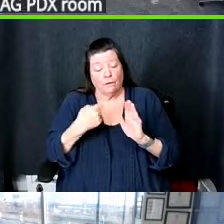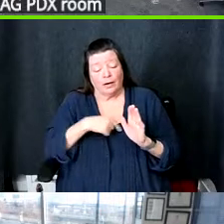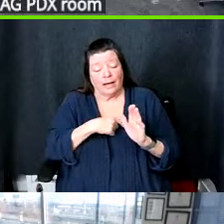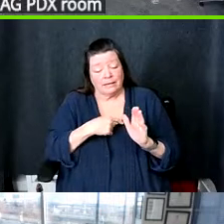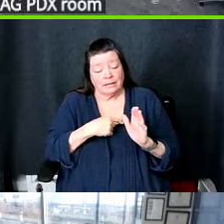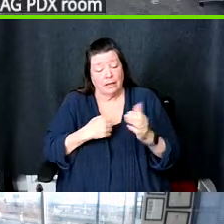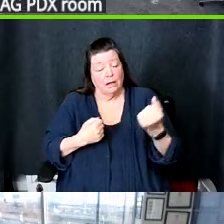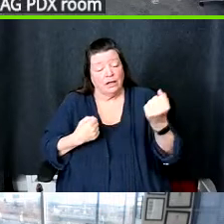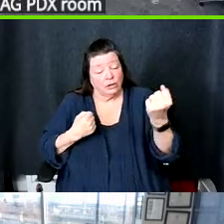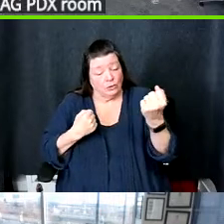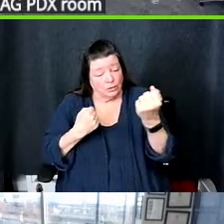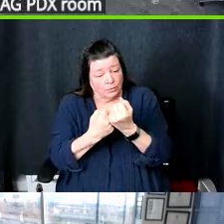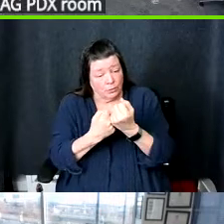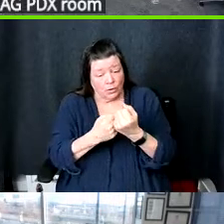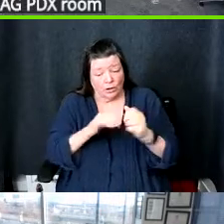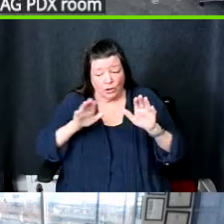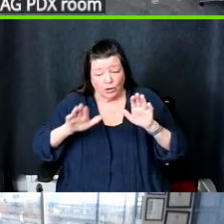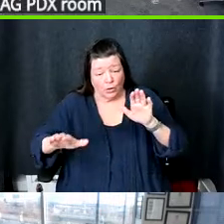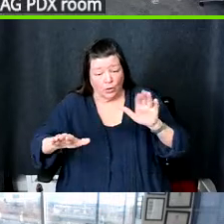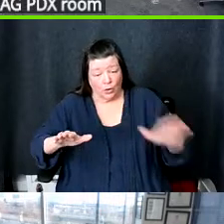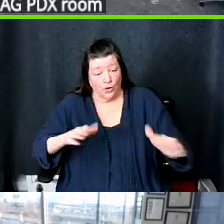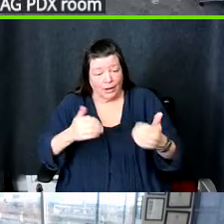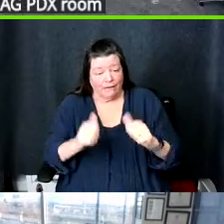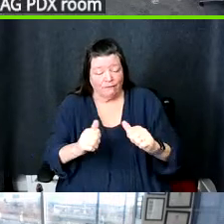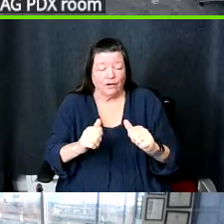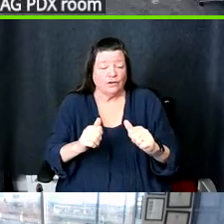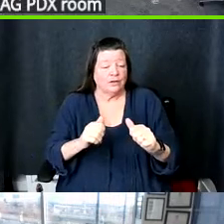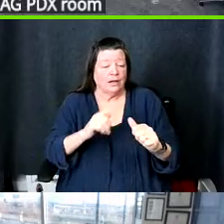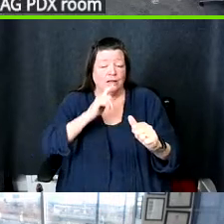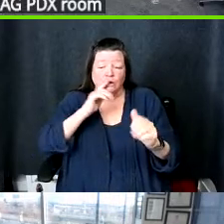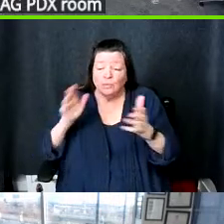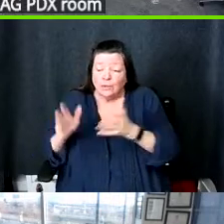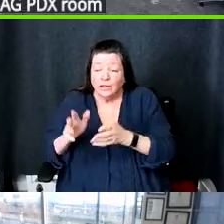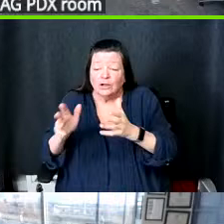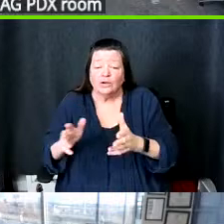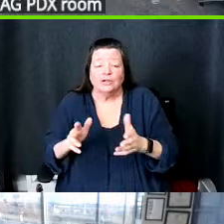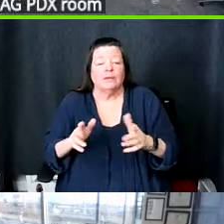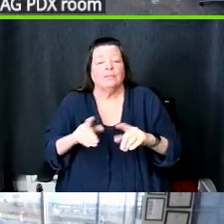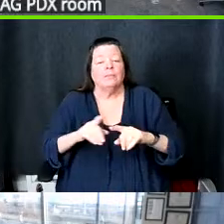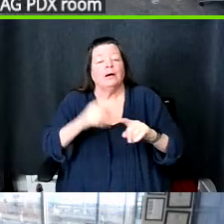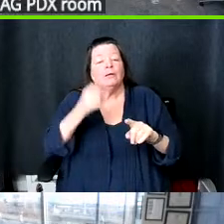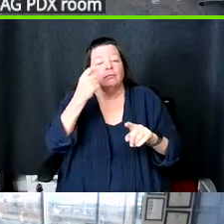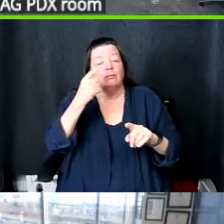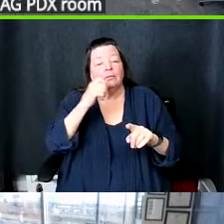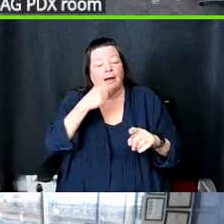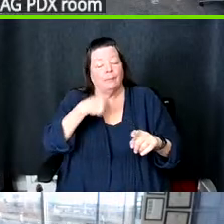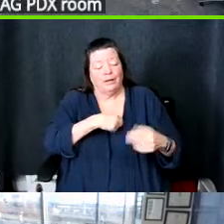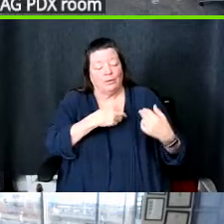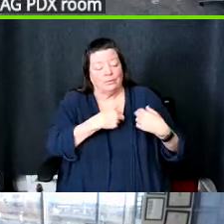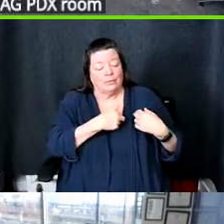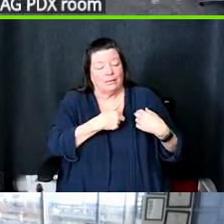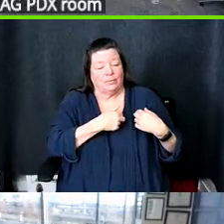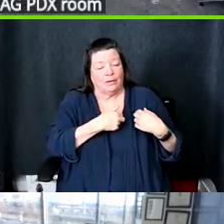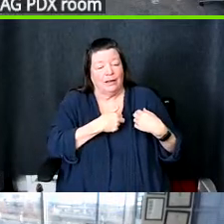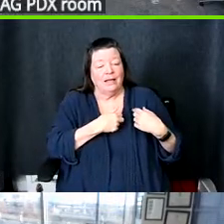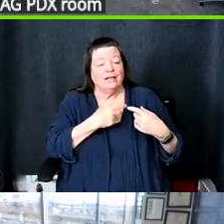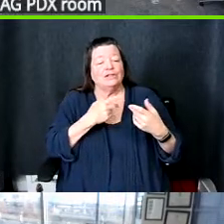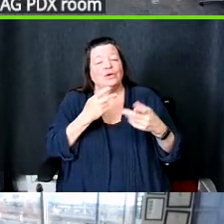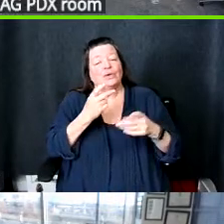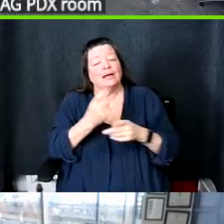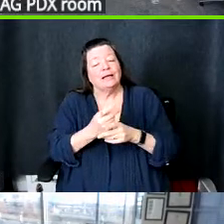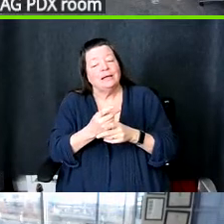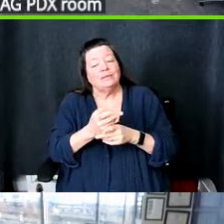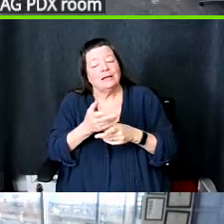supporting these efforts, highlighting them, championing them, but not being in charge of them. That keeps them in the conversation as we